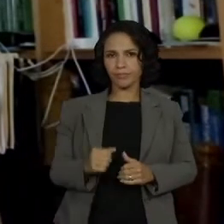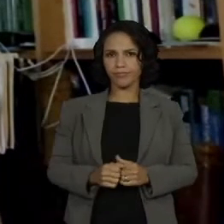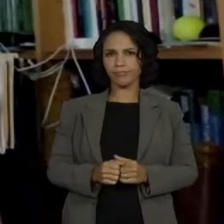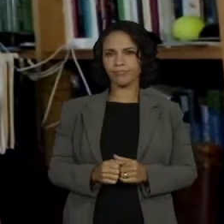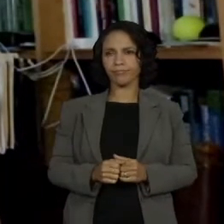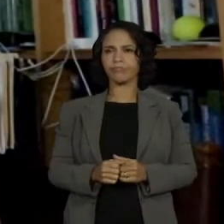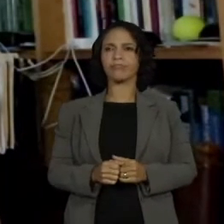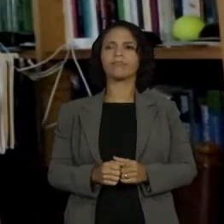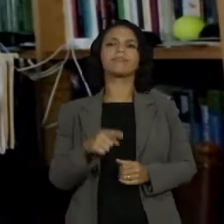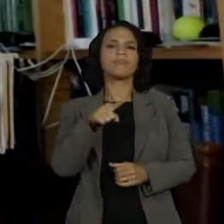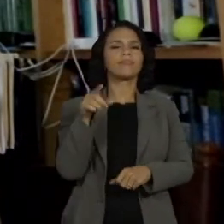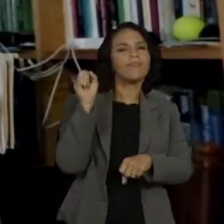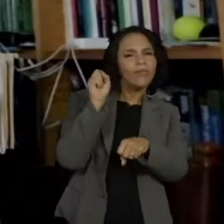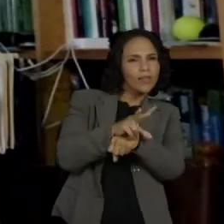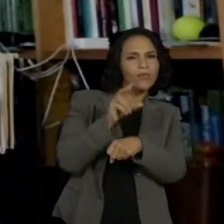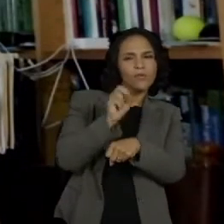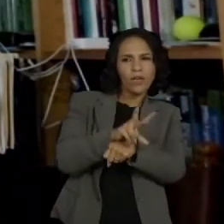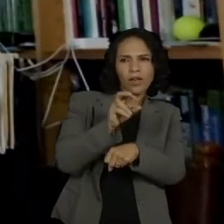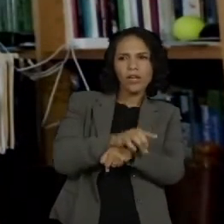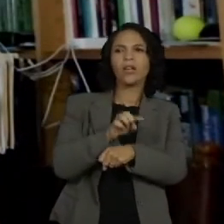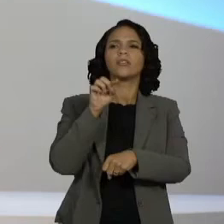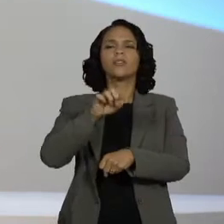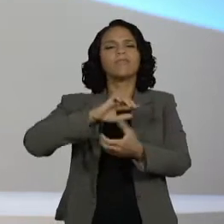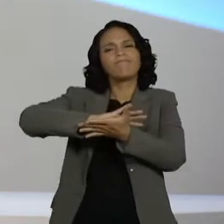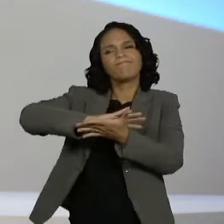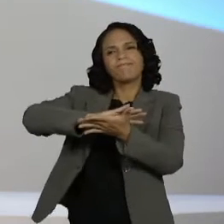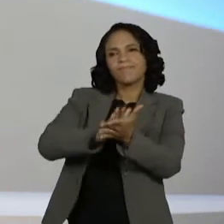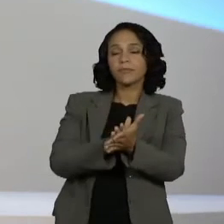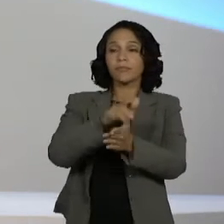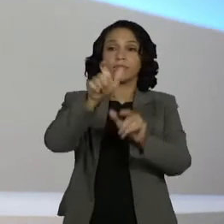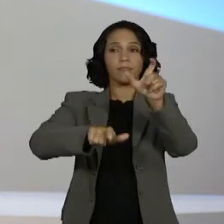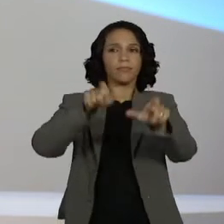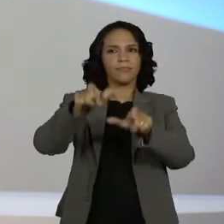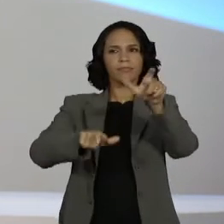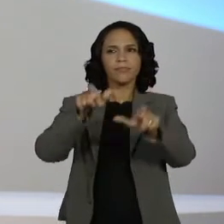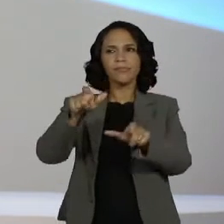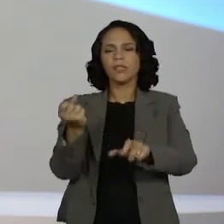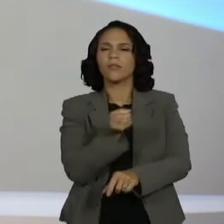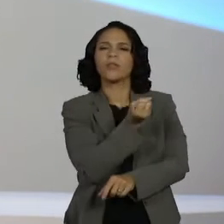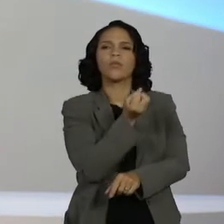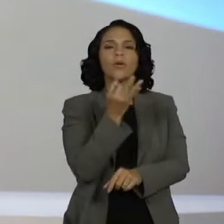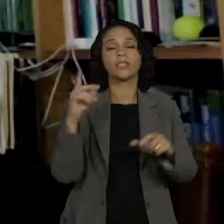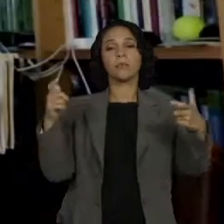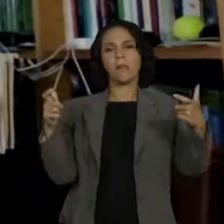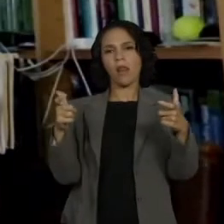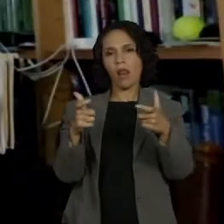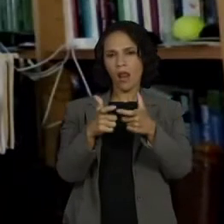This virus, as you said, kills only a small percentage of the people infected.